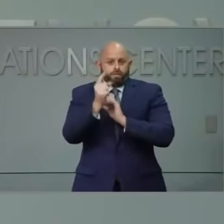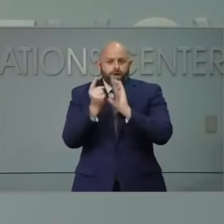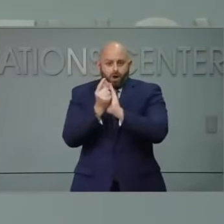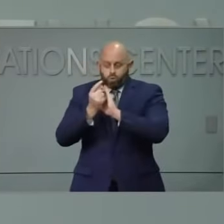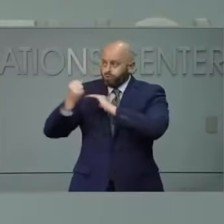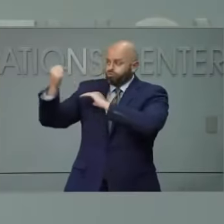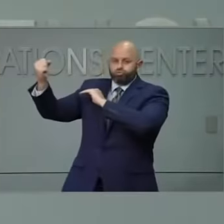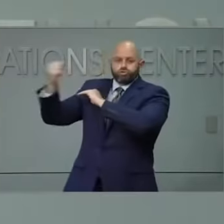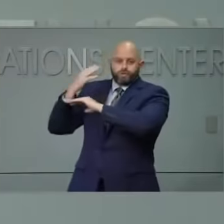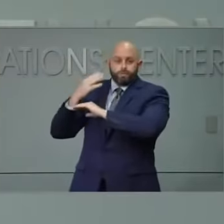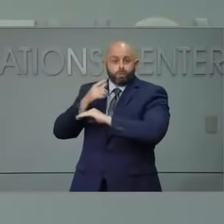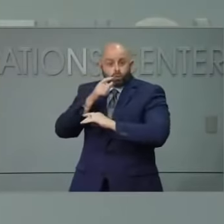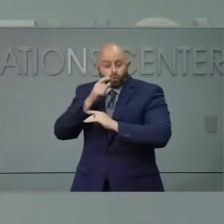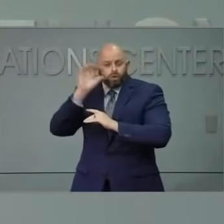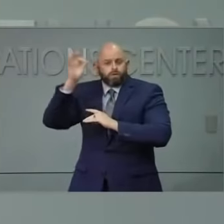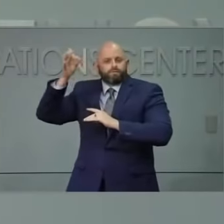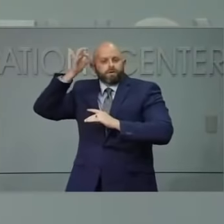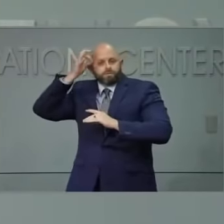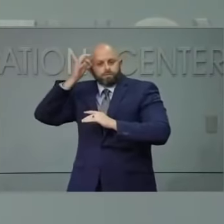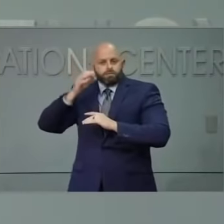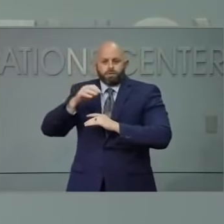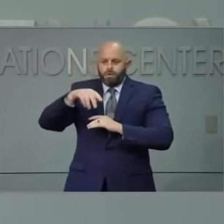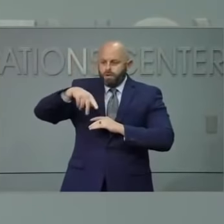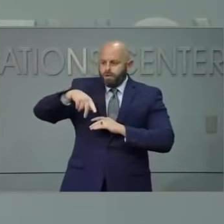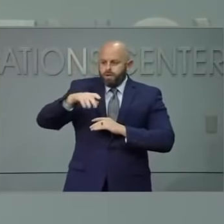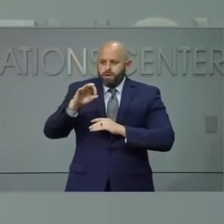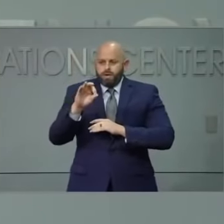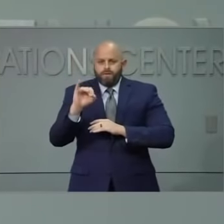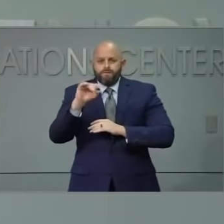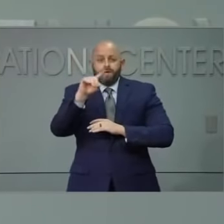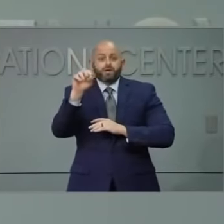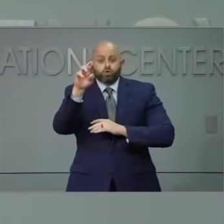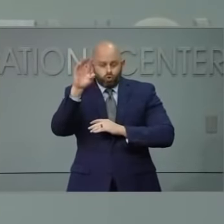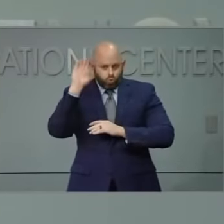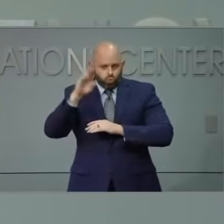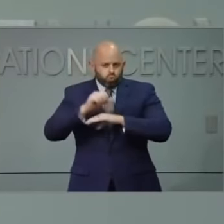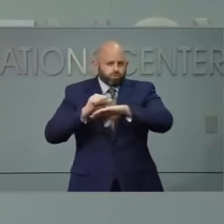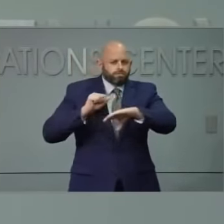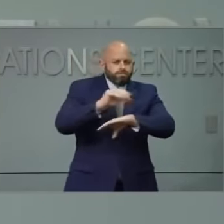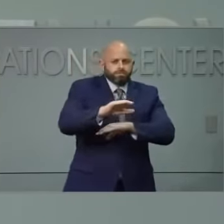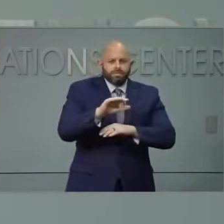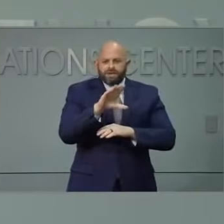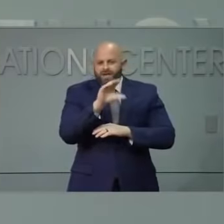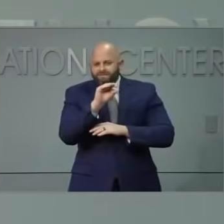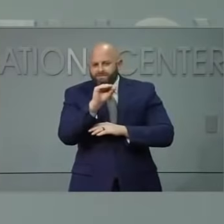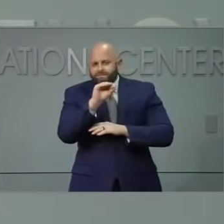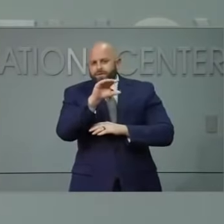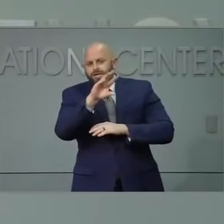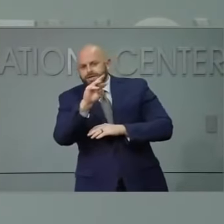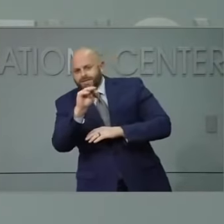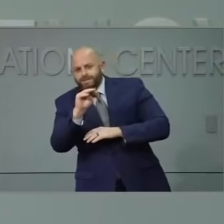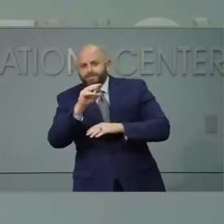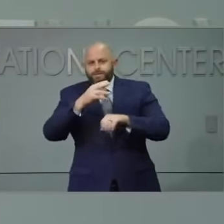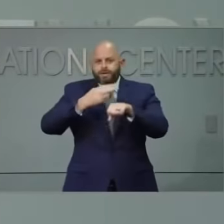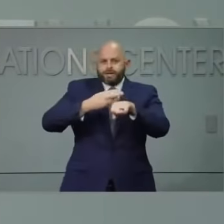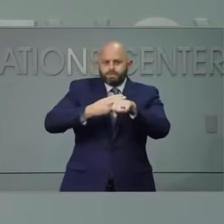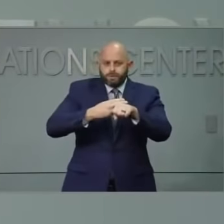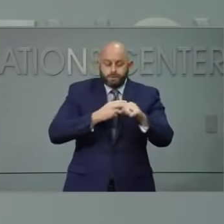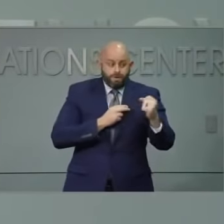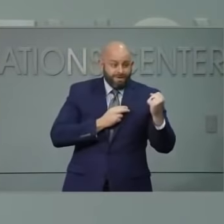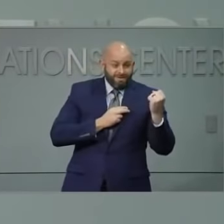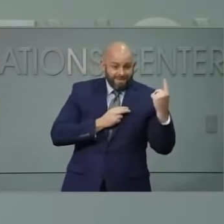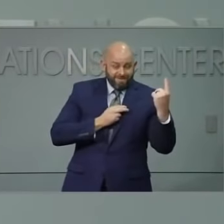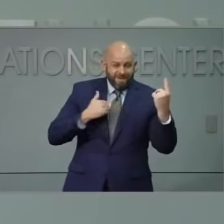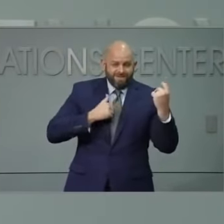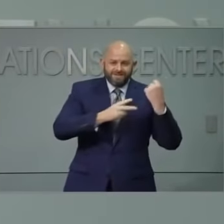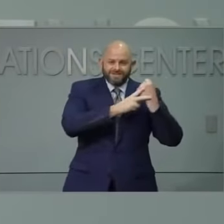Pfizer to about 50 or 60 of our hospitals. So 11 will have it pre-positioned, but the rest of those 50 or